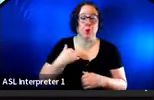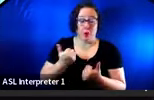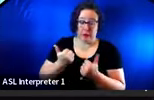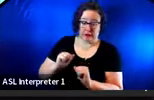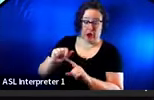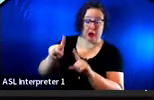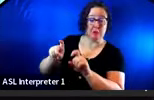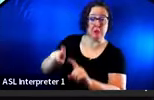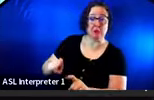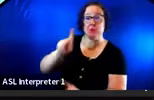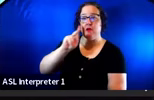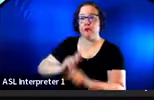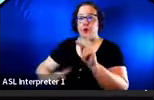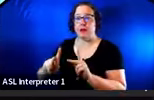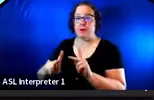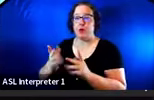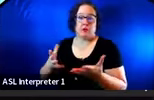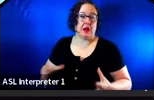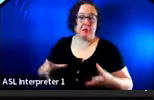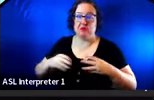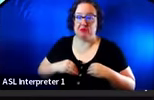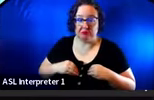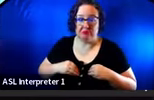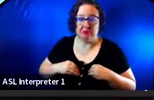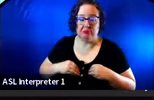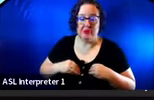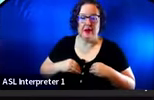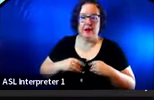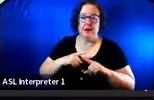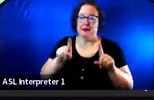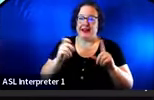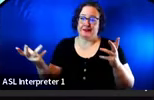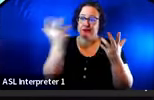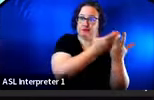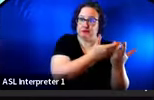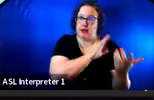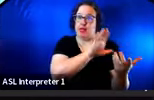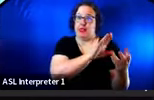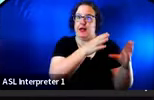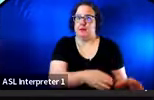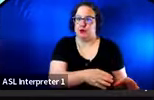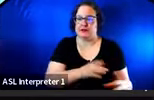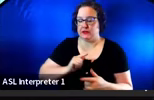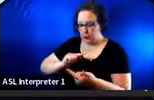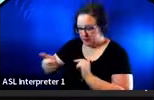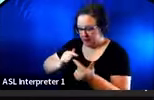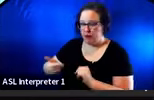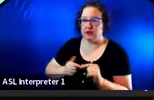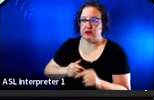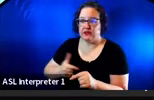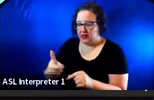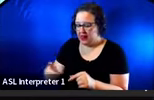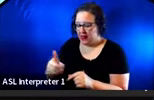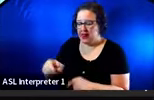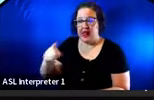what they may adopt, but it has to fit for the person. So it's this back and forth of saying, does this joystick work for